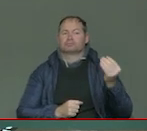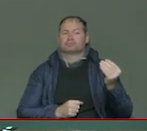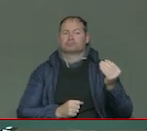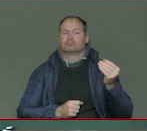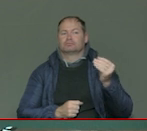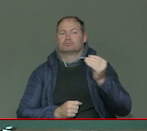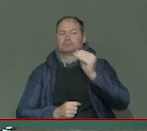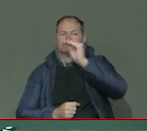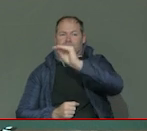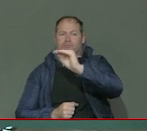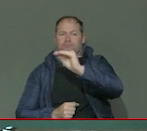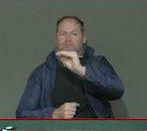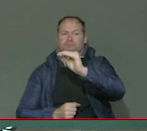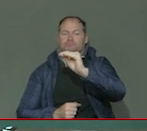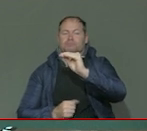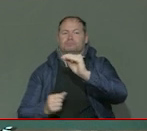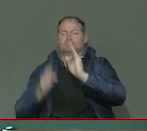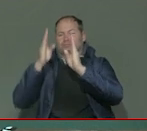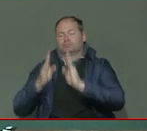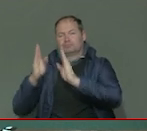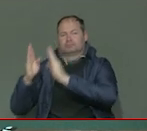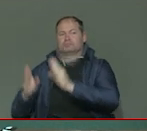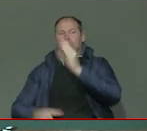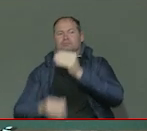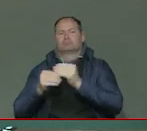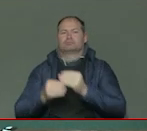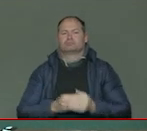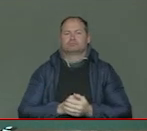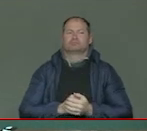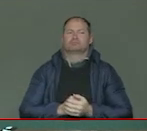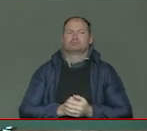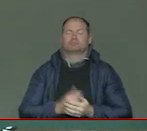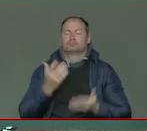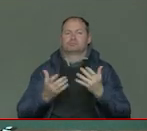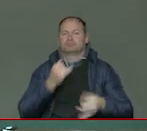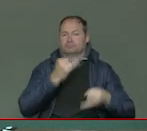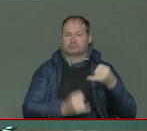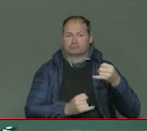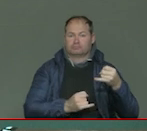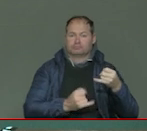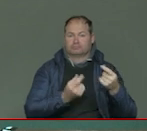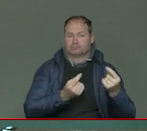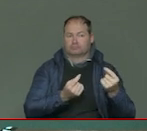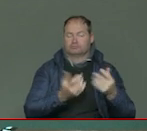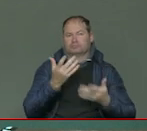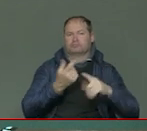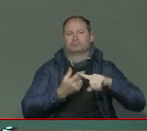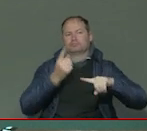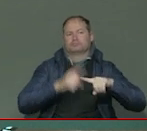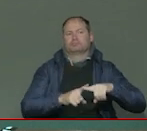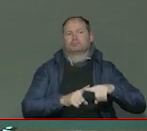they put it in and then they add the two columns. Now let's say you made a mistake. Let's say you left out